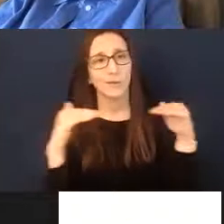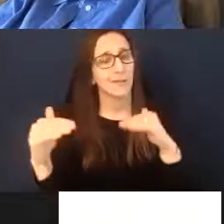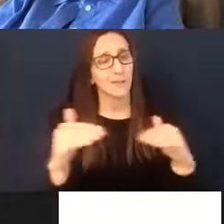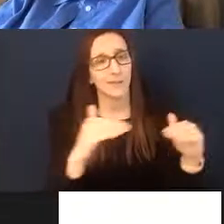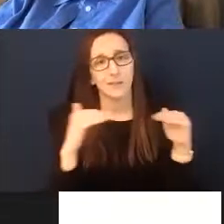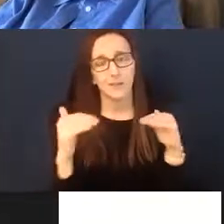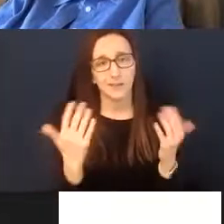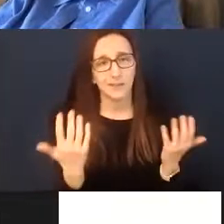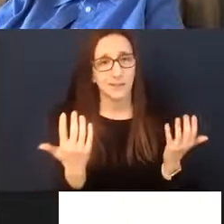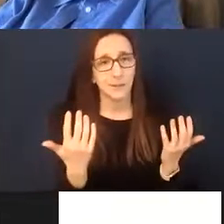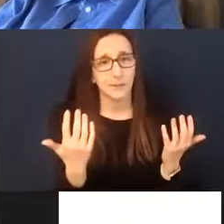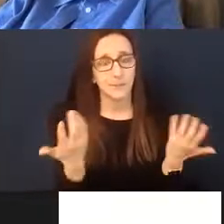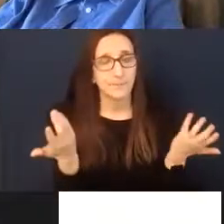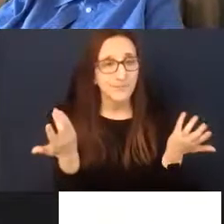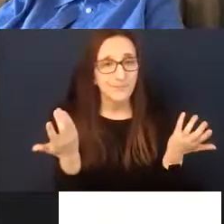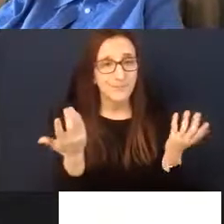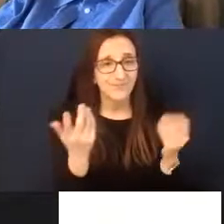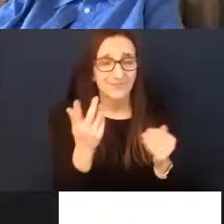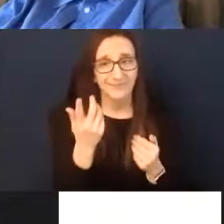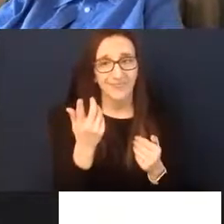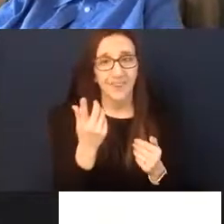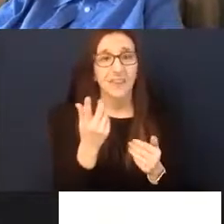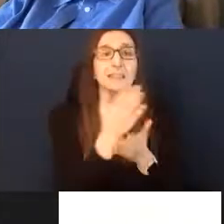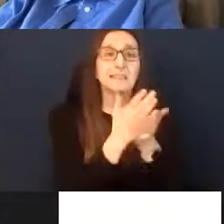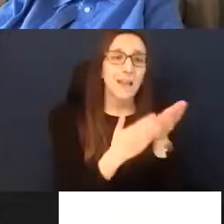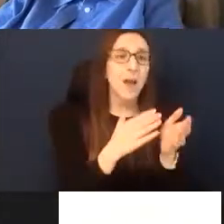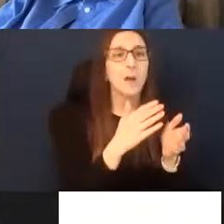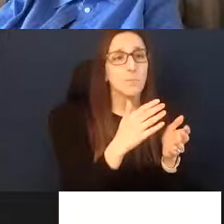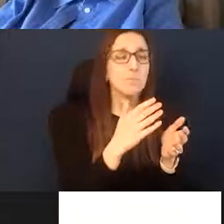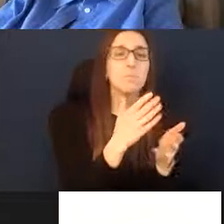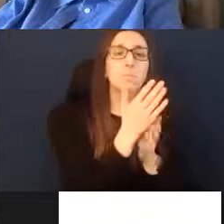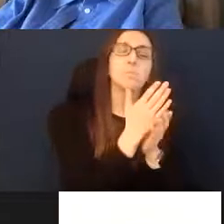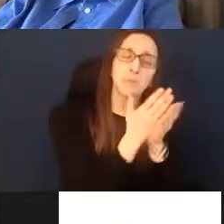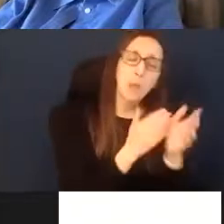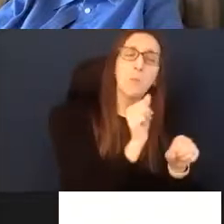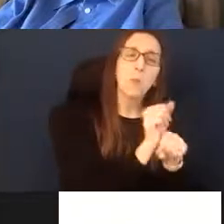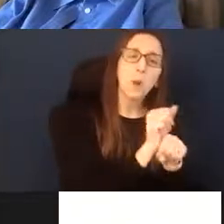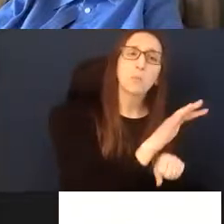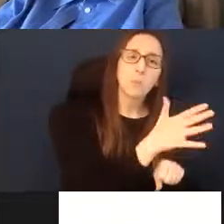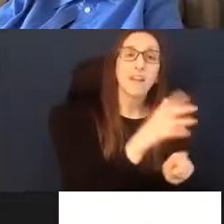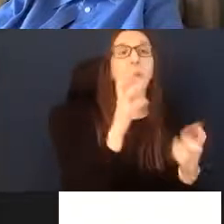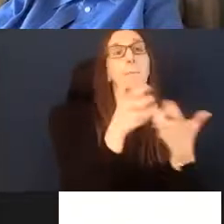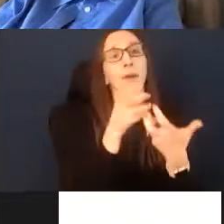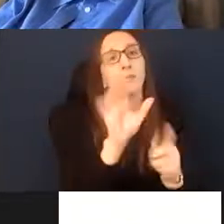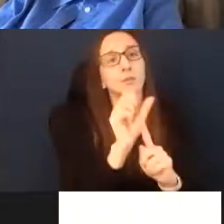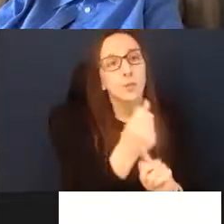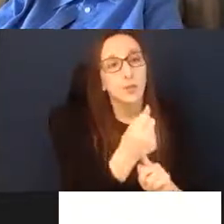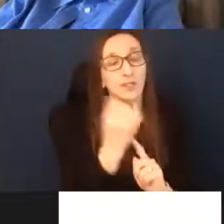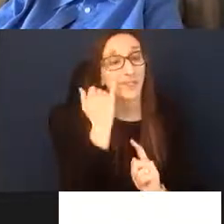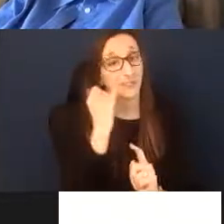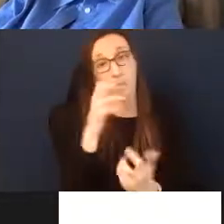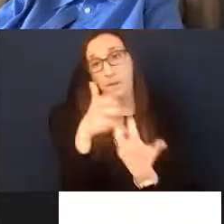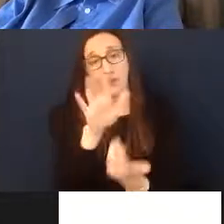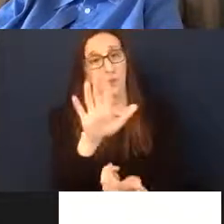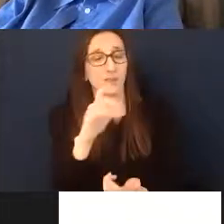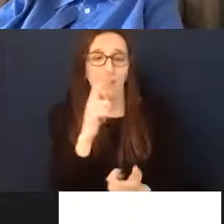of they don't necessarily work, but could be really good for you. It all depends on the situation. I can tell